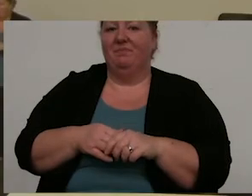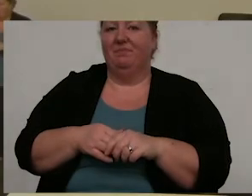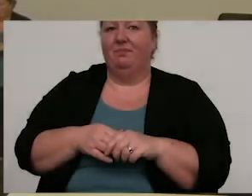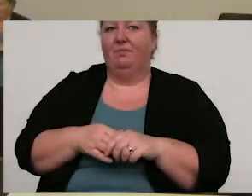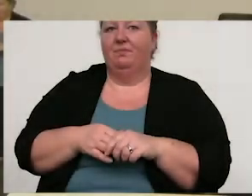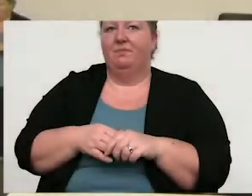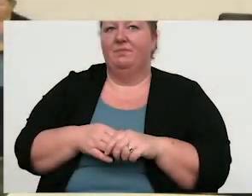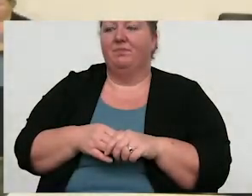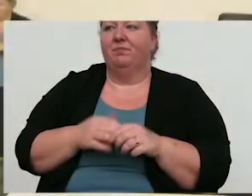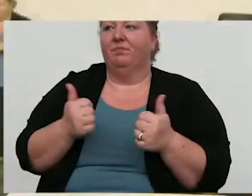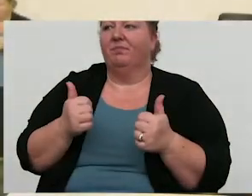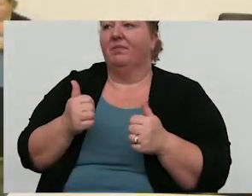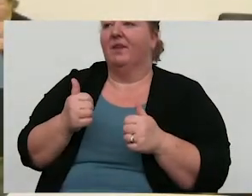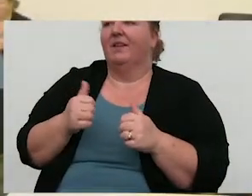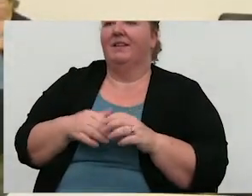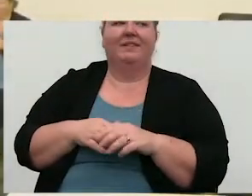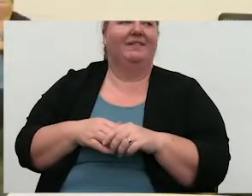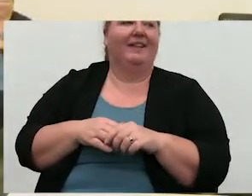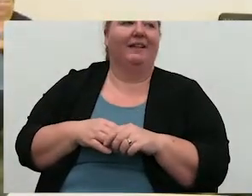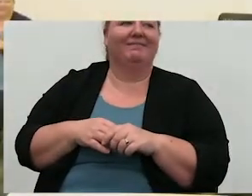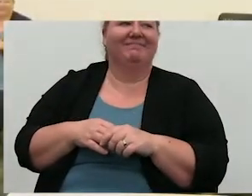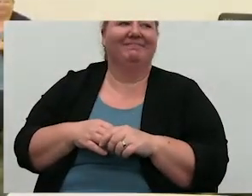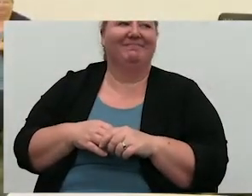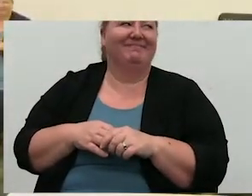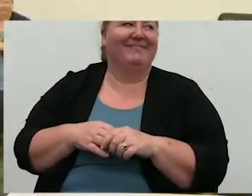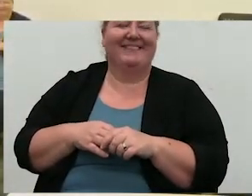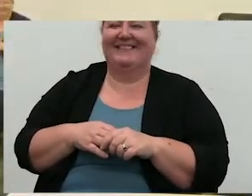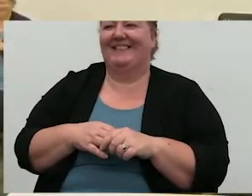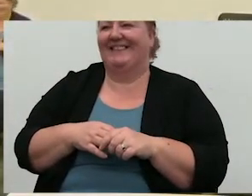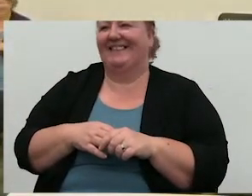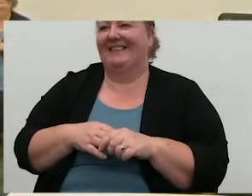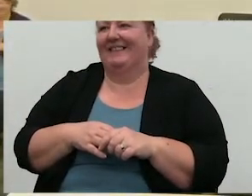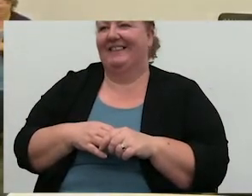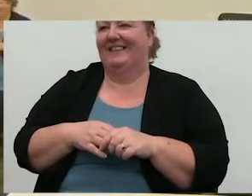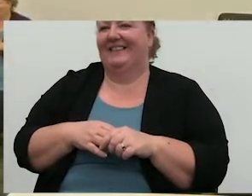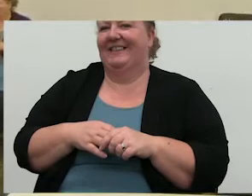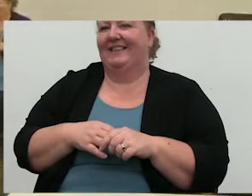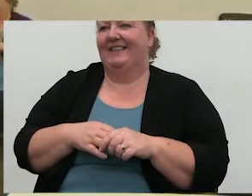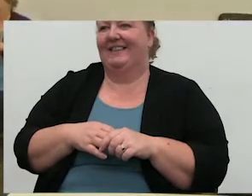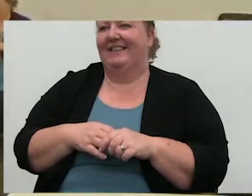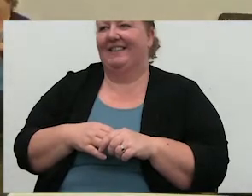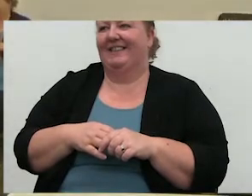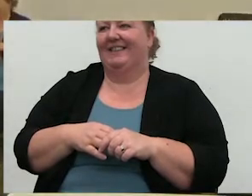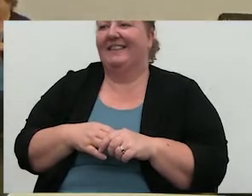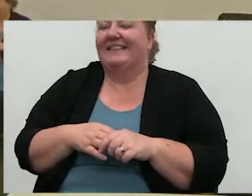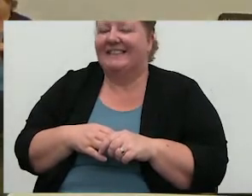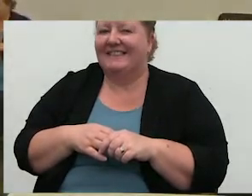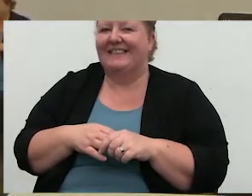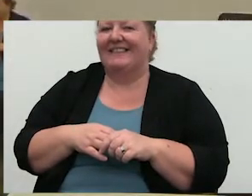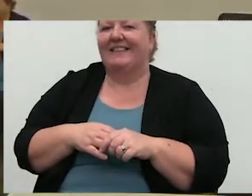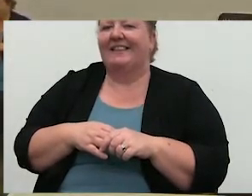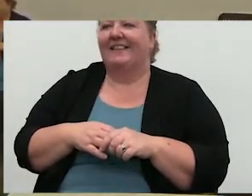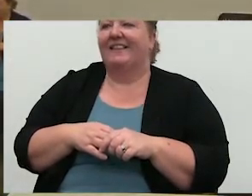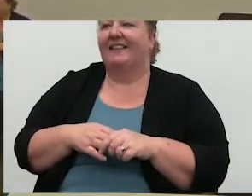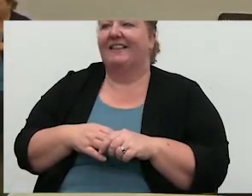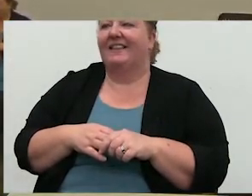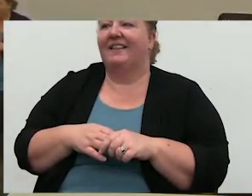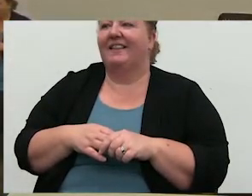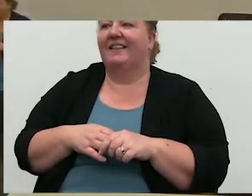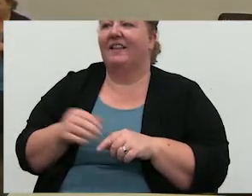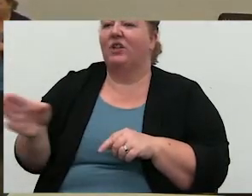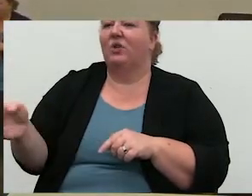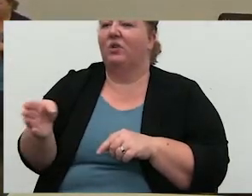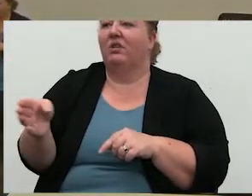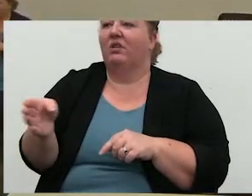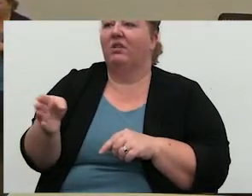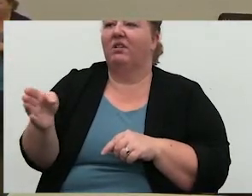on. That's better. Yeah, is that better? Yeah. The sign. Yes, where were